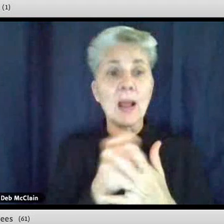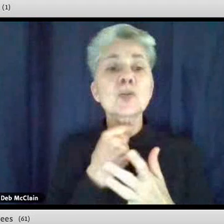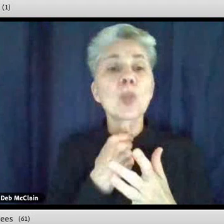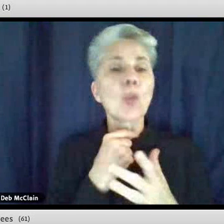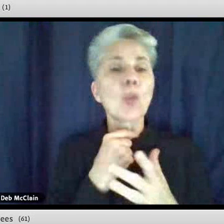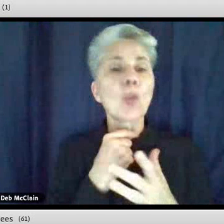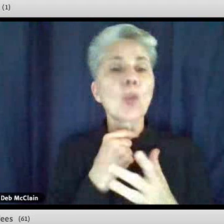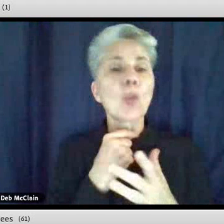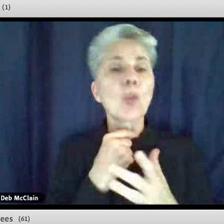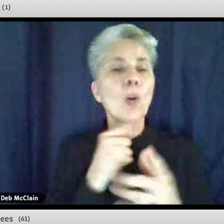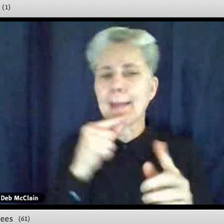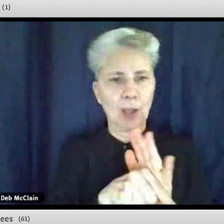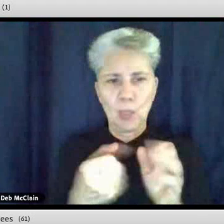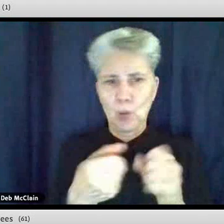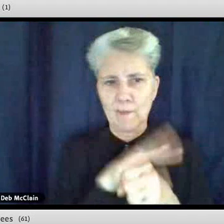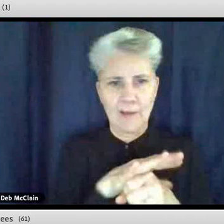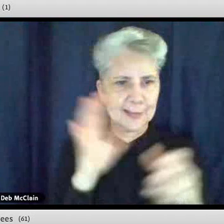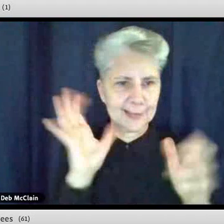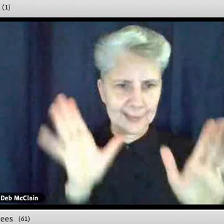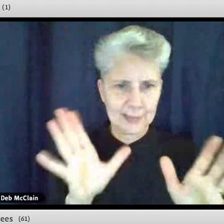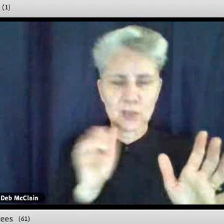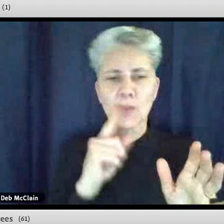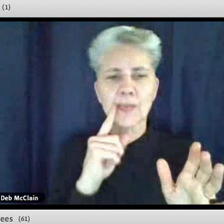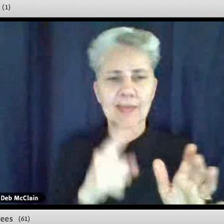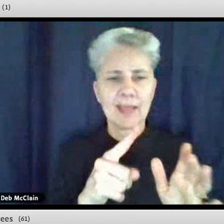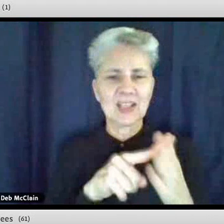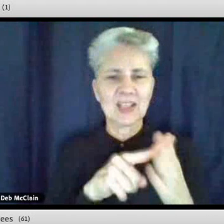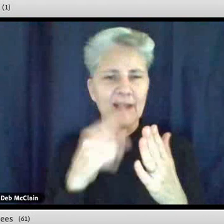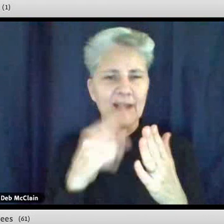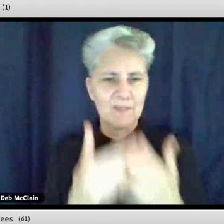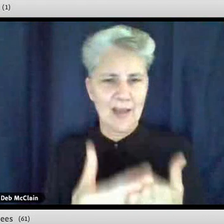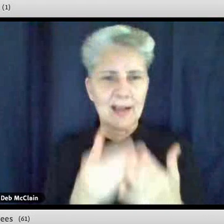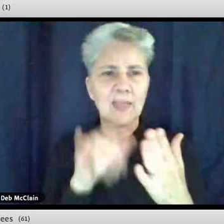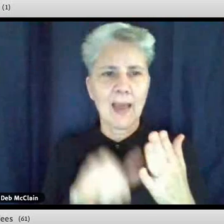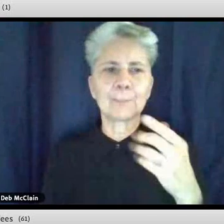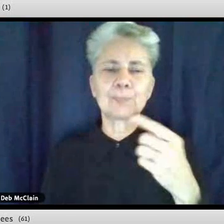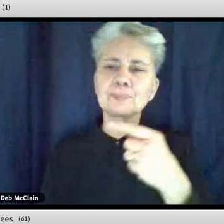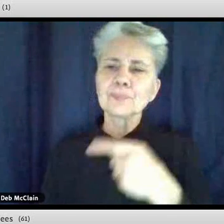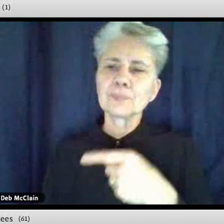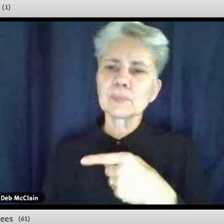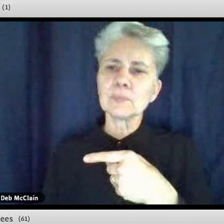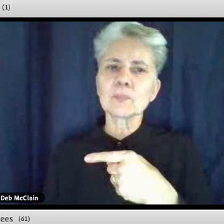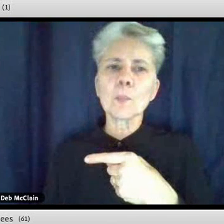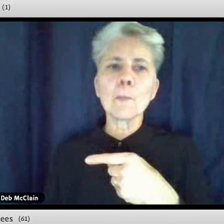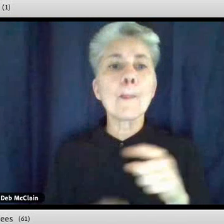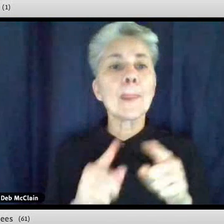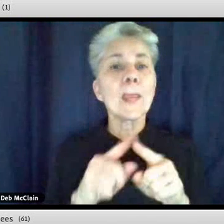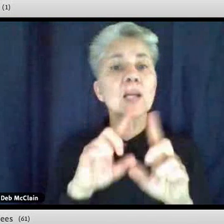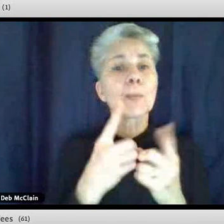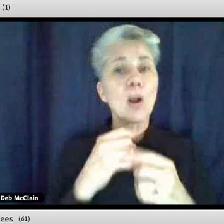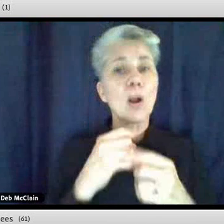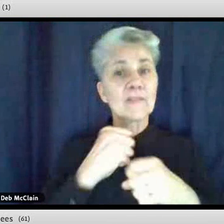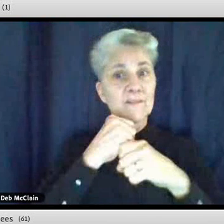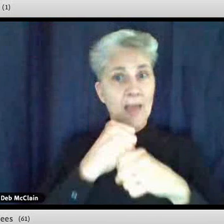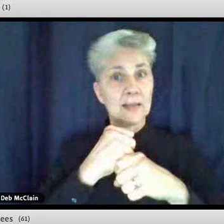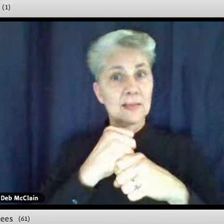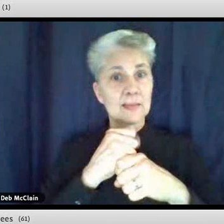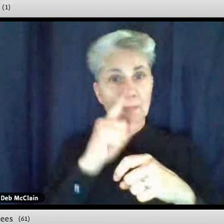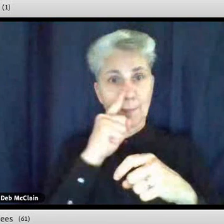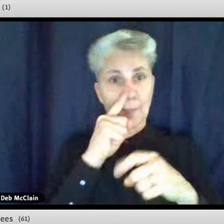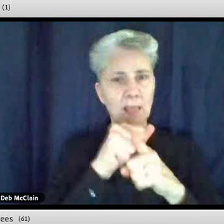gonna. It's false. It's not gonna kill it. It might help your sore throat, but it's not going to kill the coronavirus. And so they also do